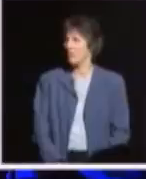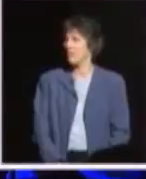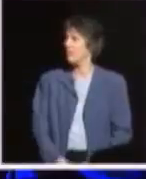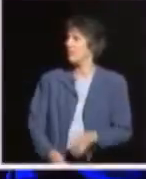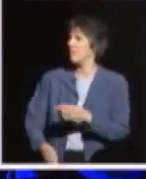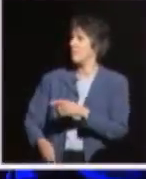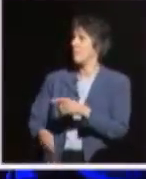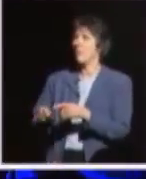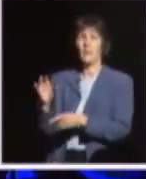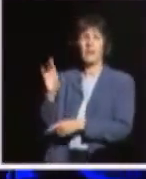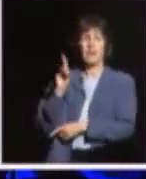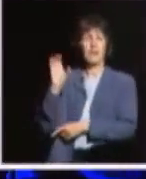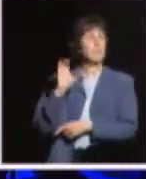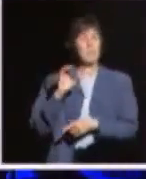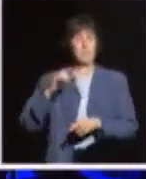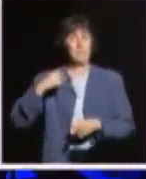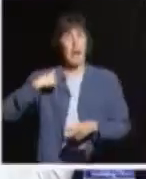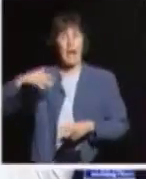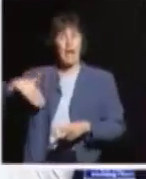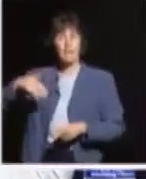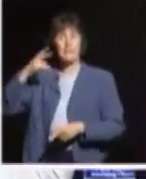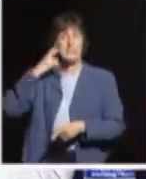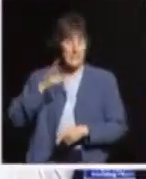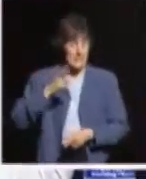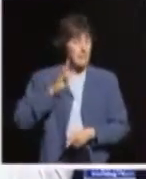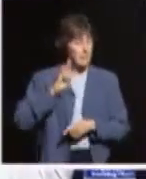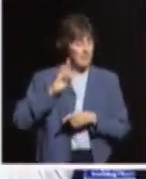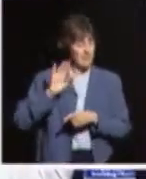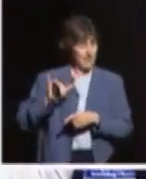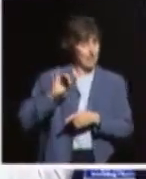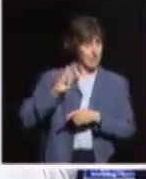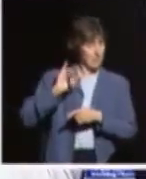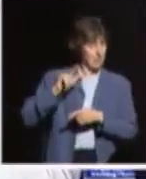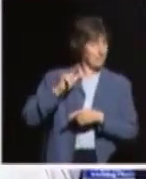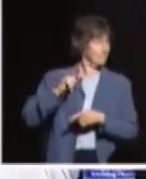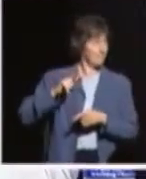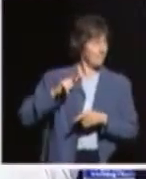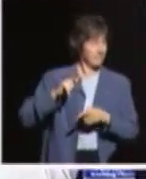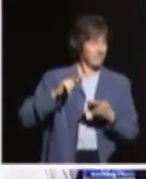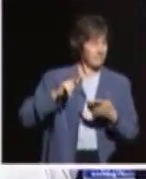I haven't yet seen this bill, but